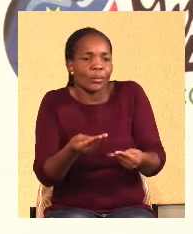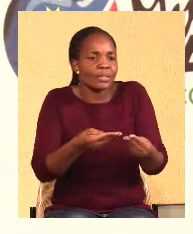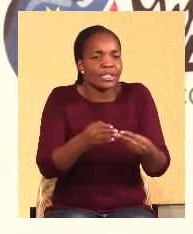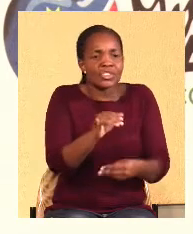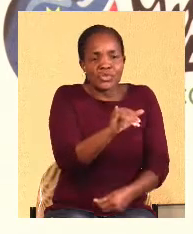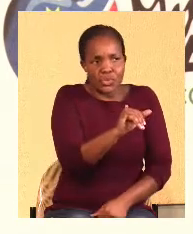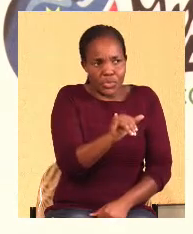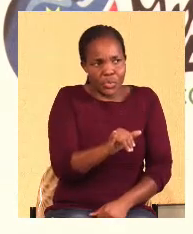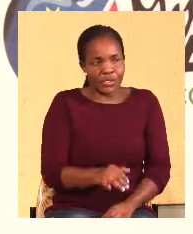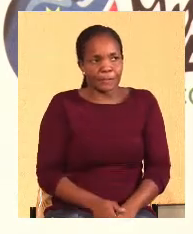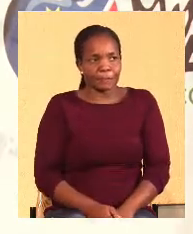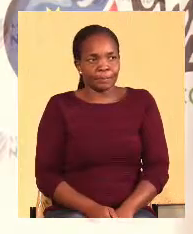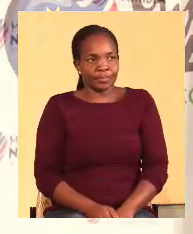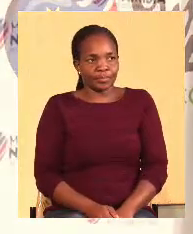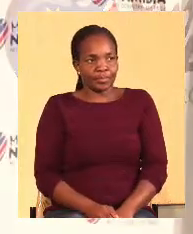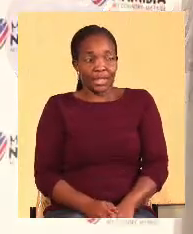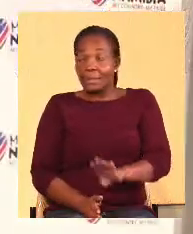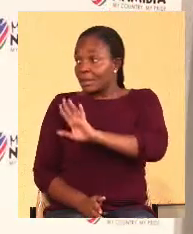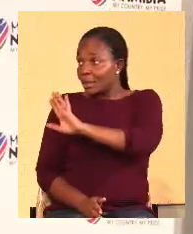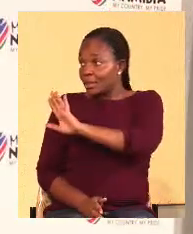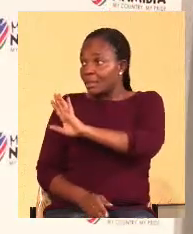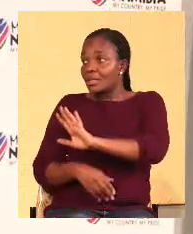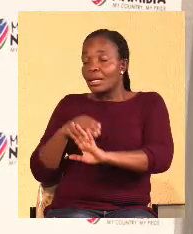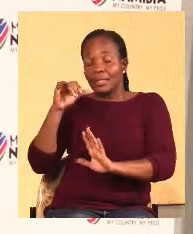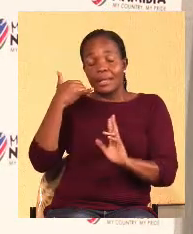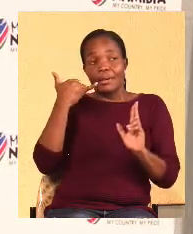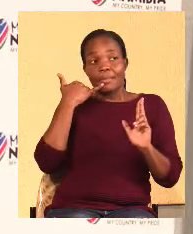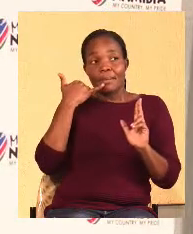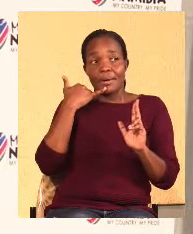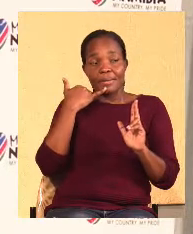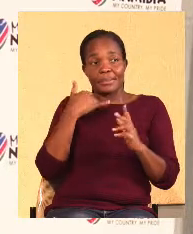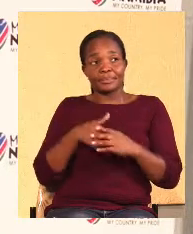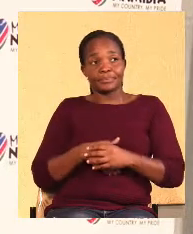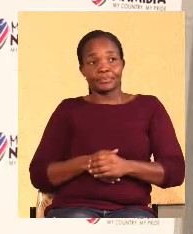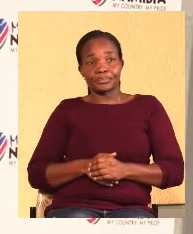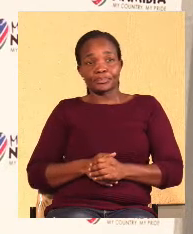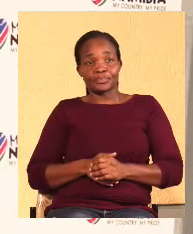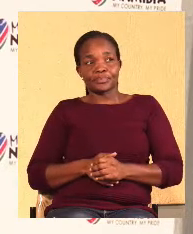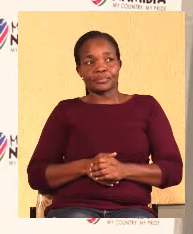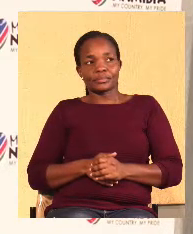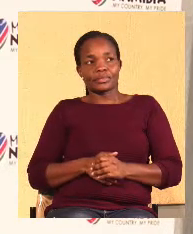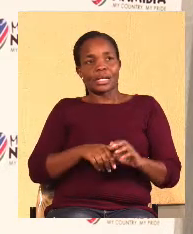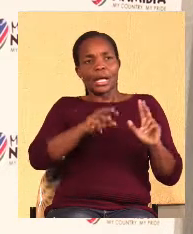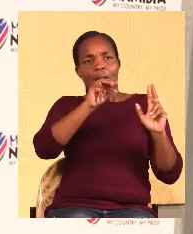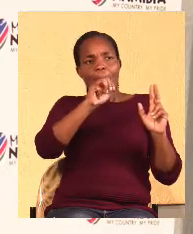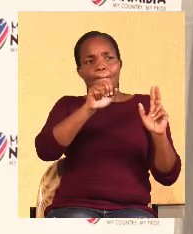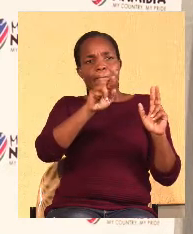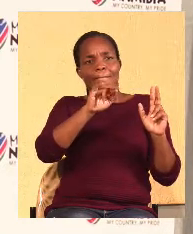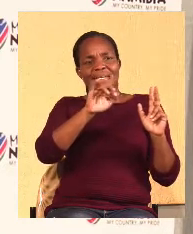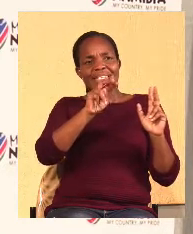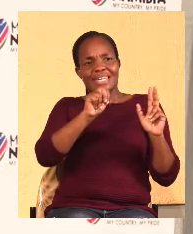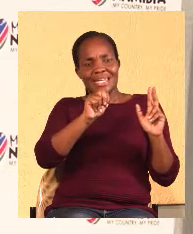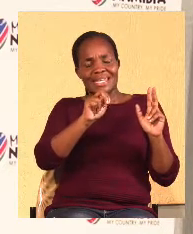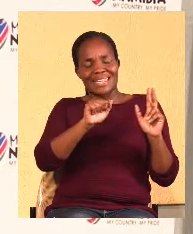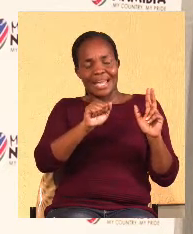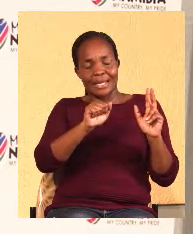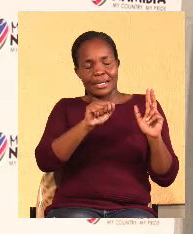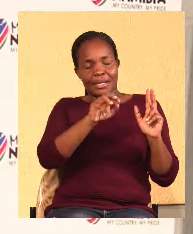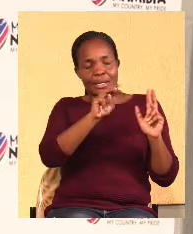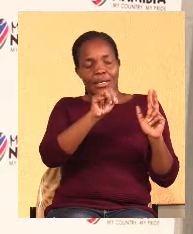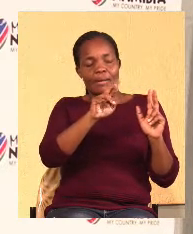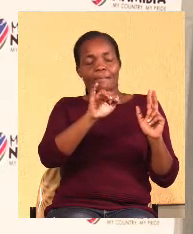stage. We've got another caller before we give over to the journalists. We've got Maria from Ondangwa that wants to pose a question